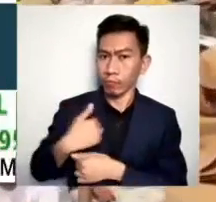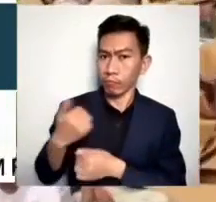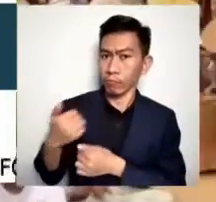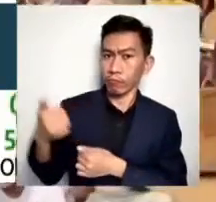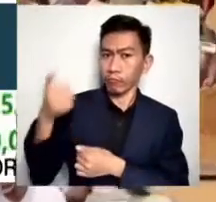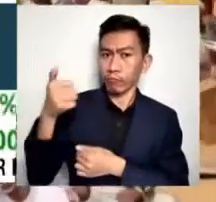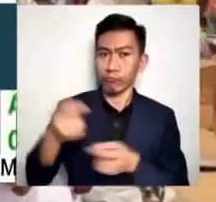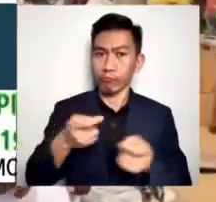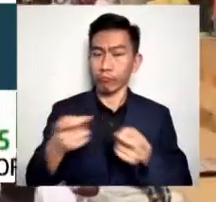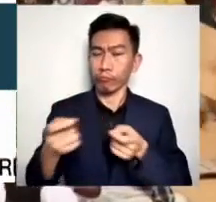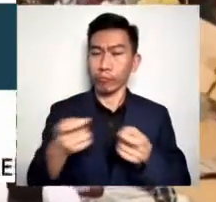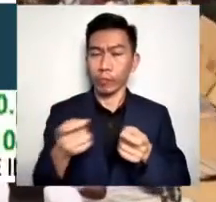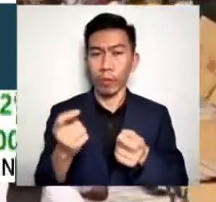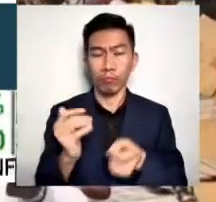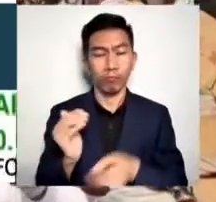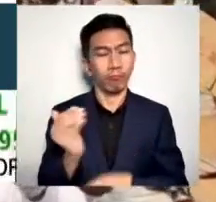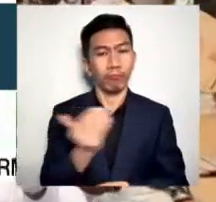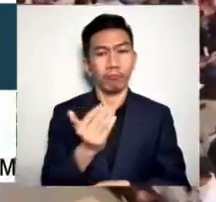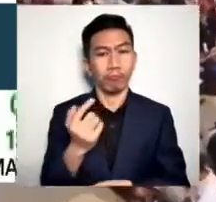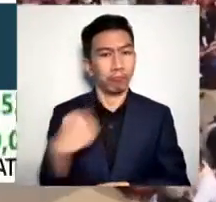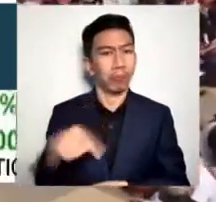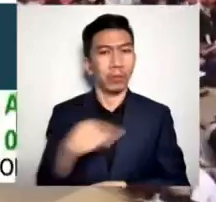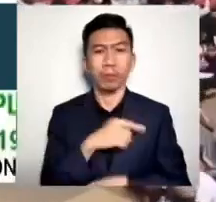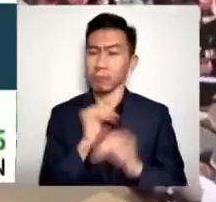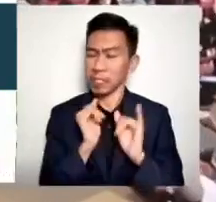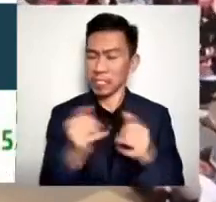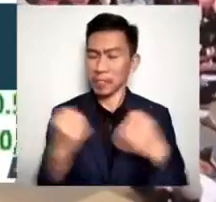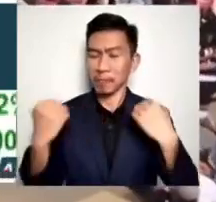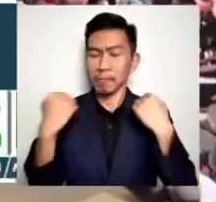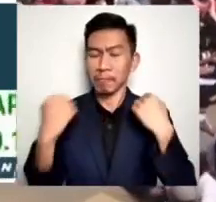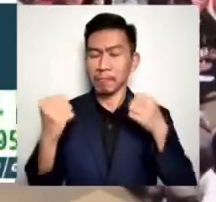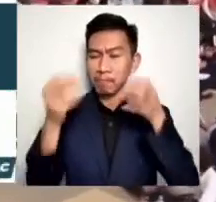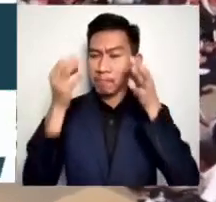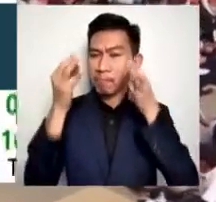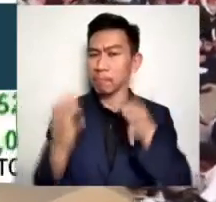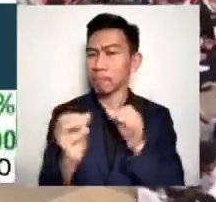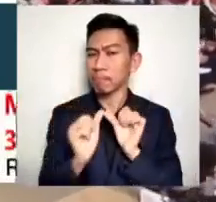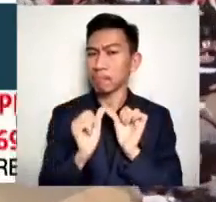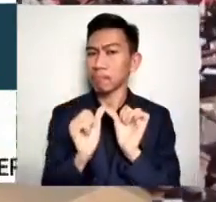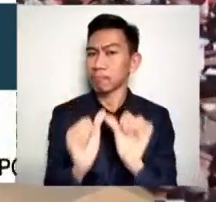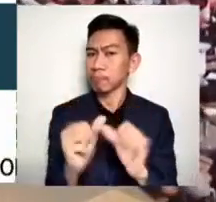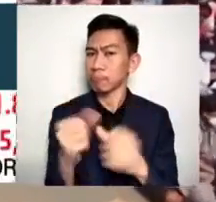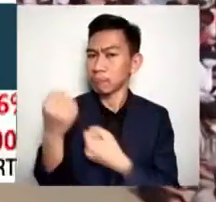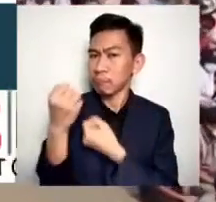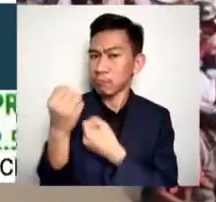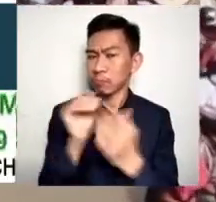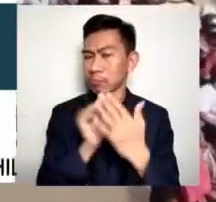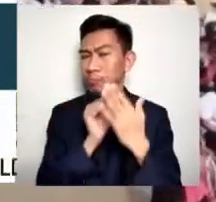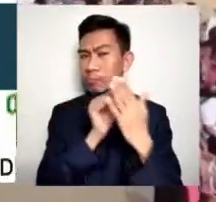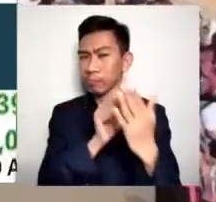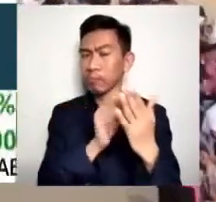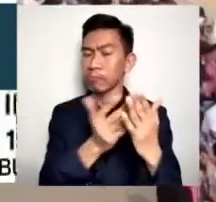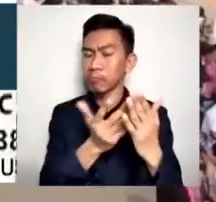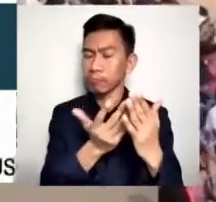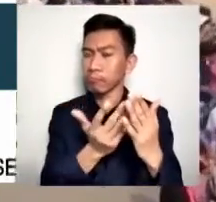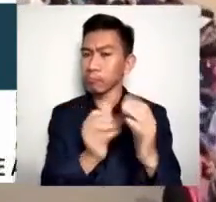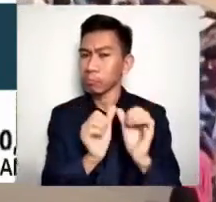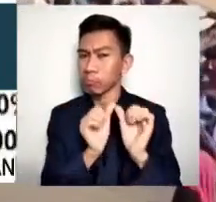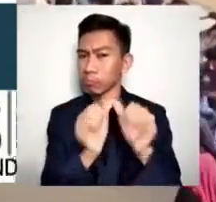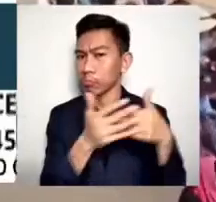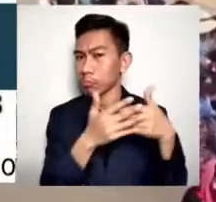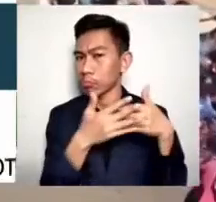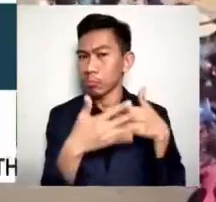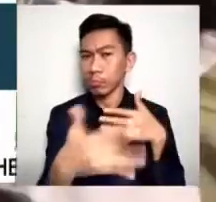our resolve is still strong, and we will continue to resist to the bitter end. Is there